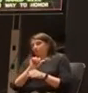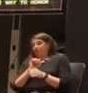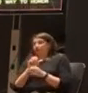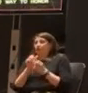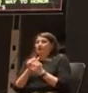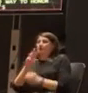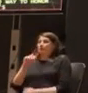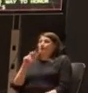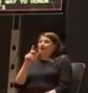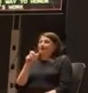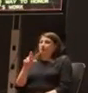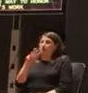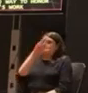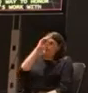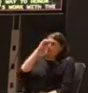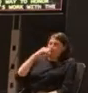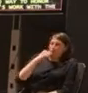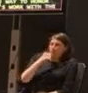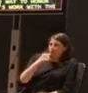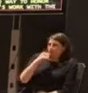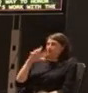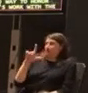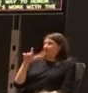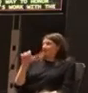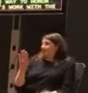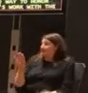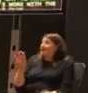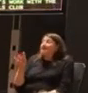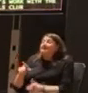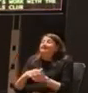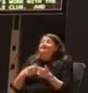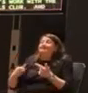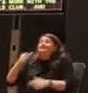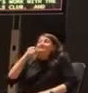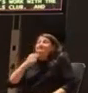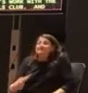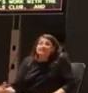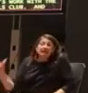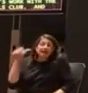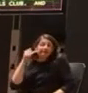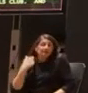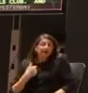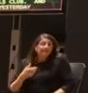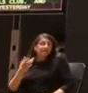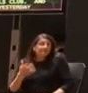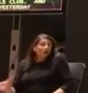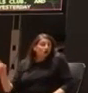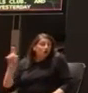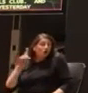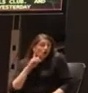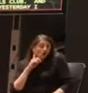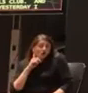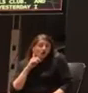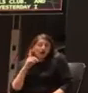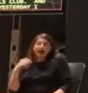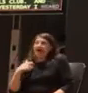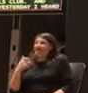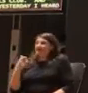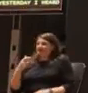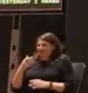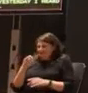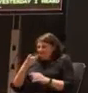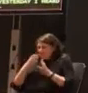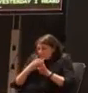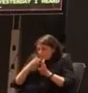Boys and Girls Club. And then just yesterday, I heard that a few blocks